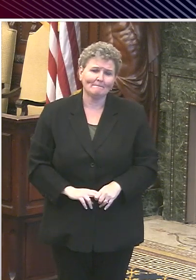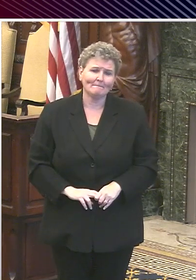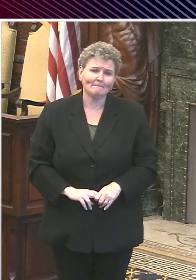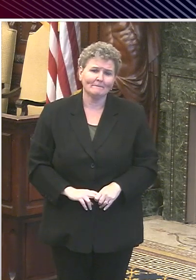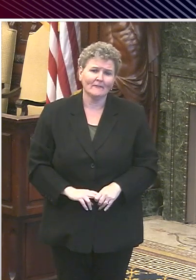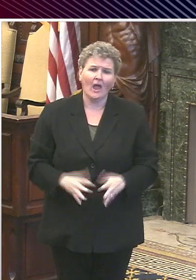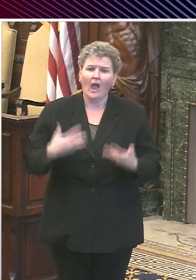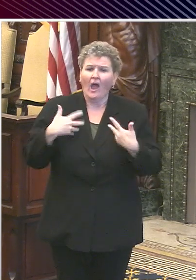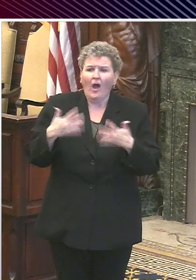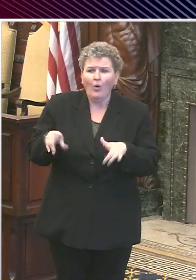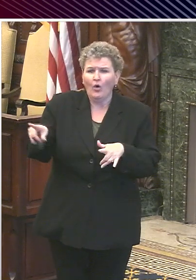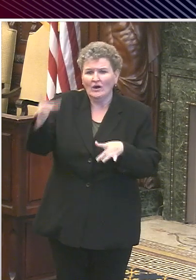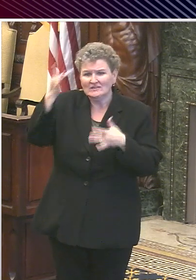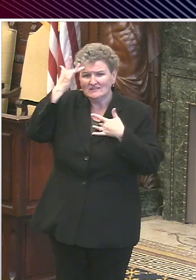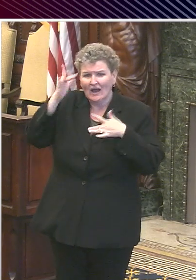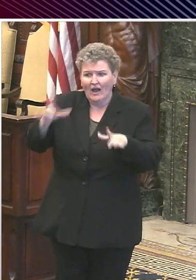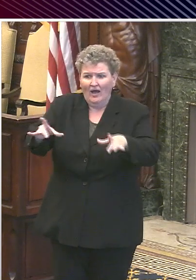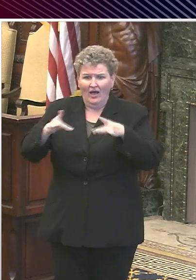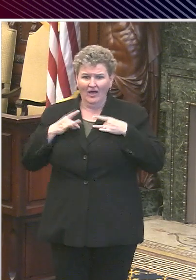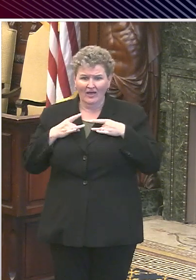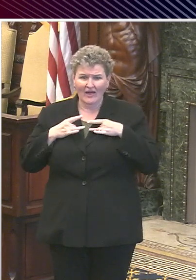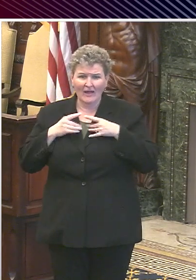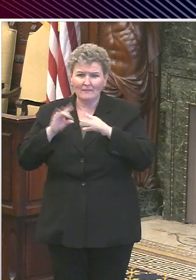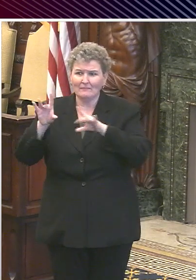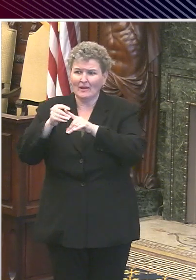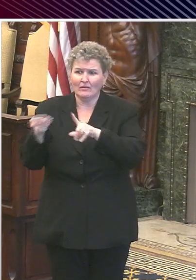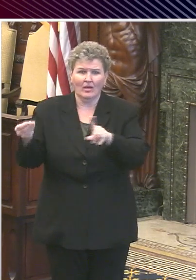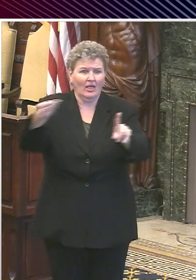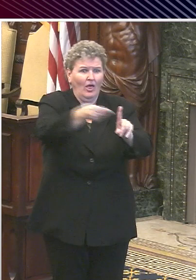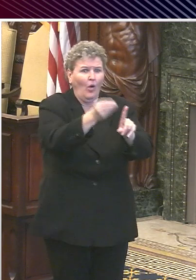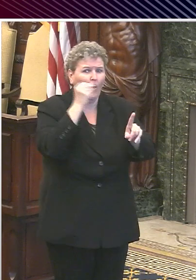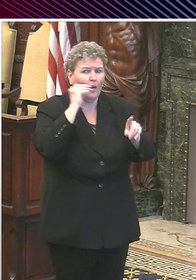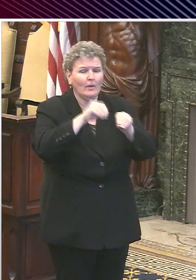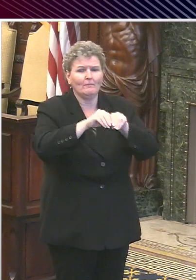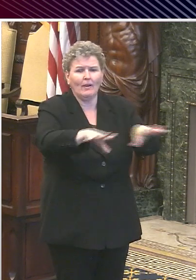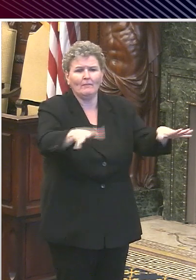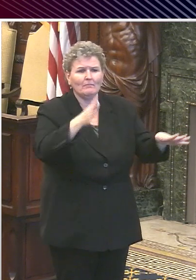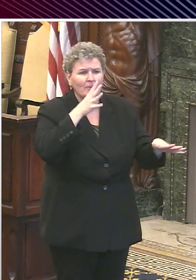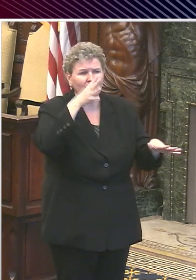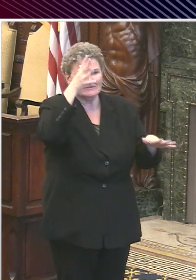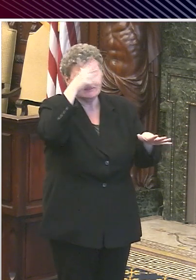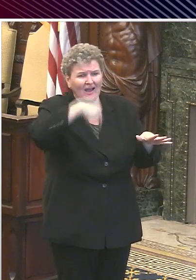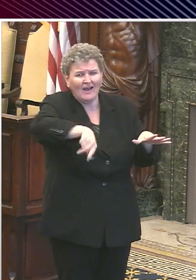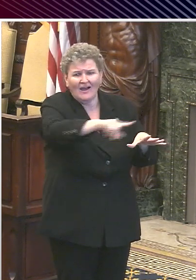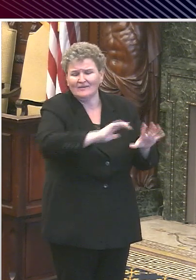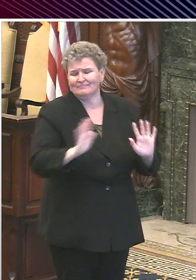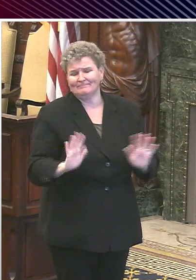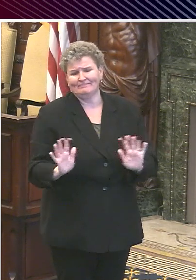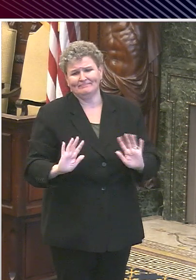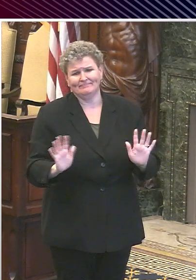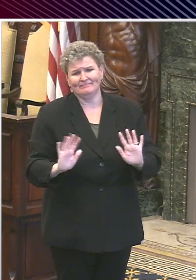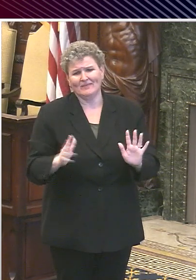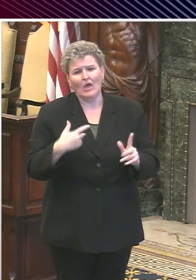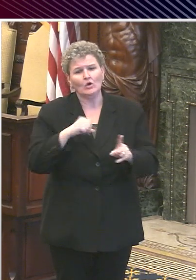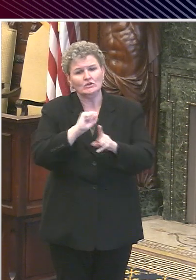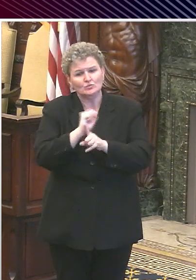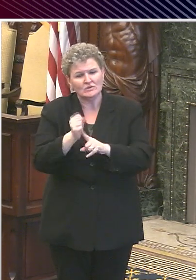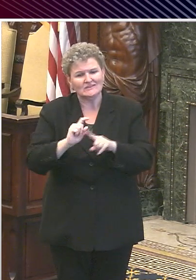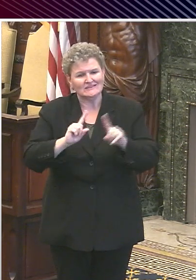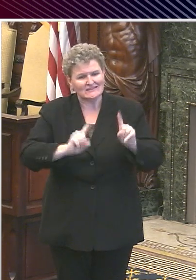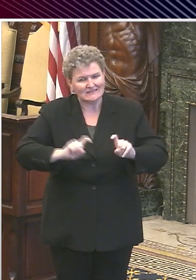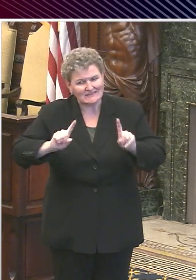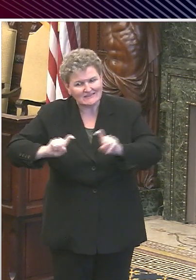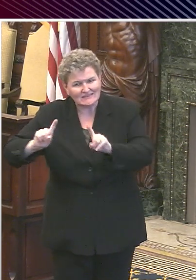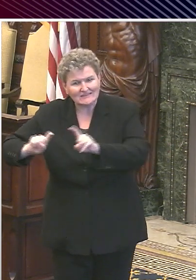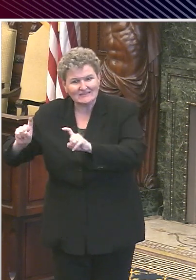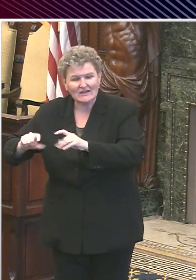home with them and pass it on to their parents. That they can get, depending on the situation, the student could get tested or the student could quarantine before they go